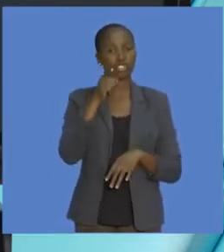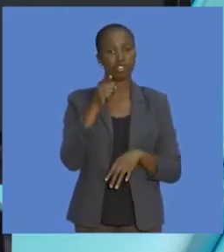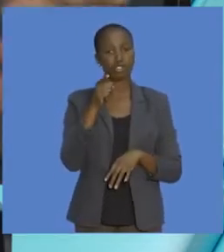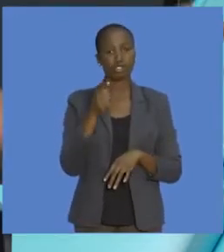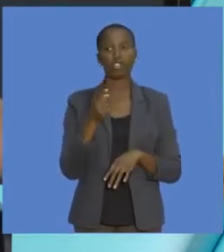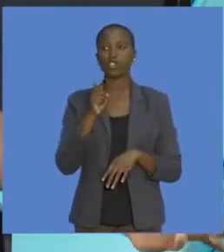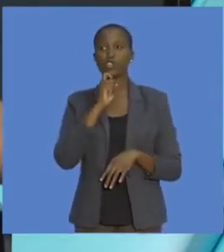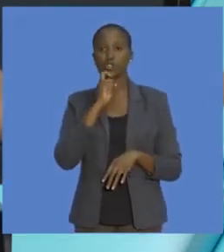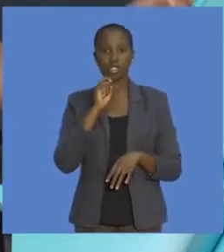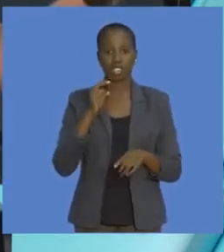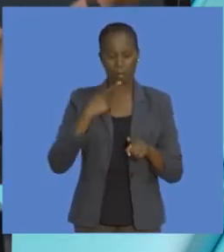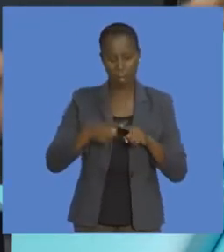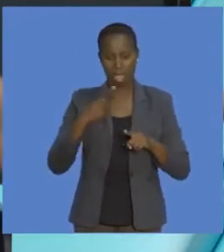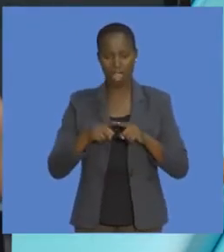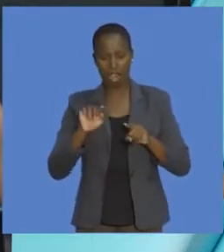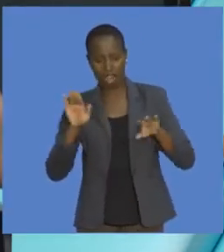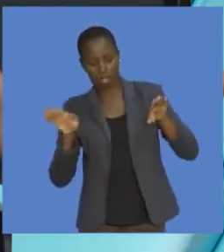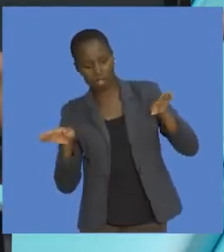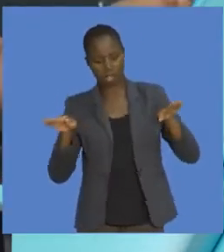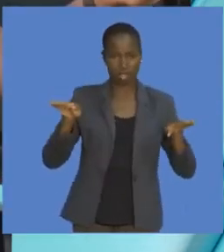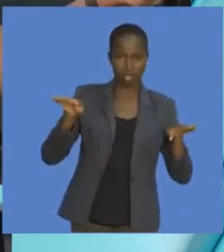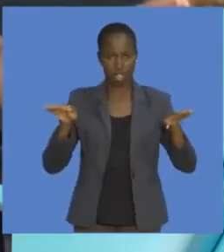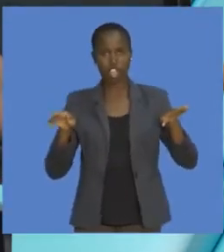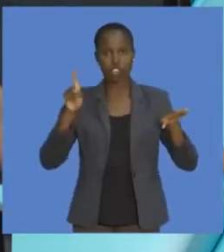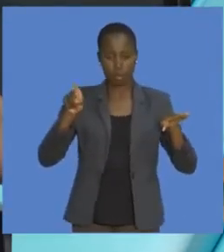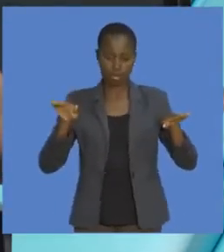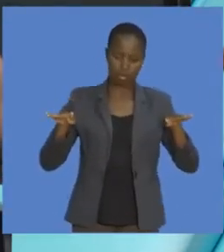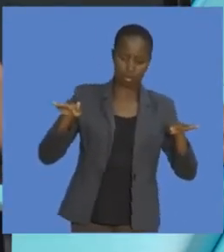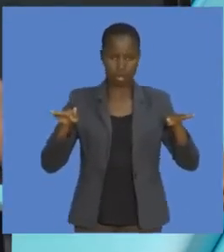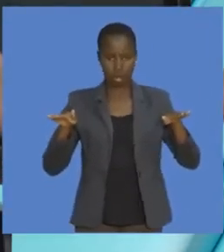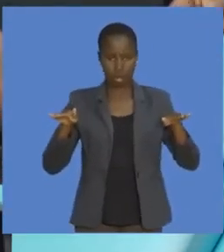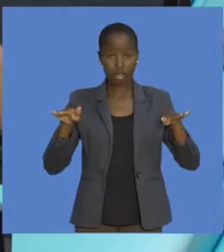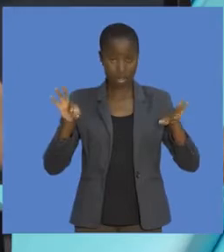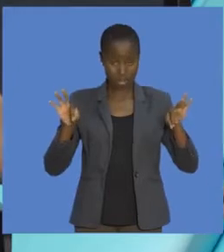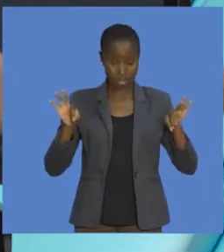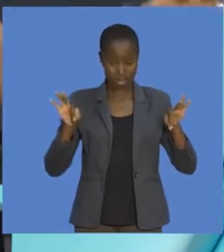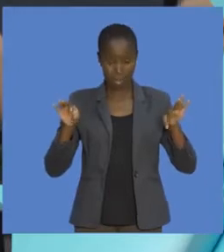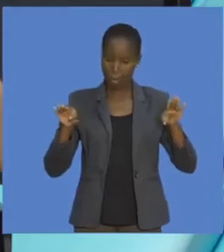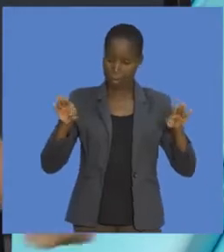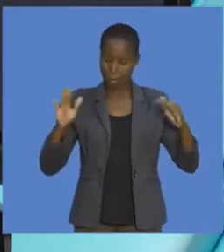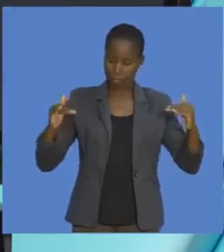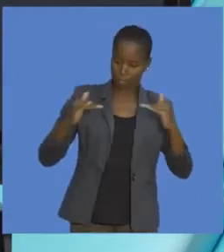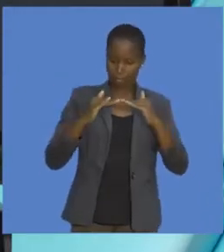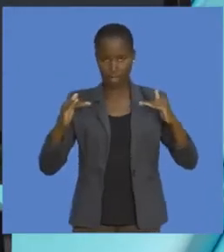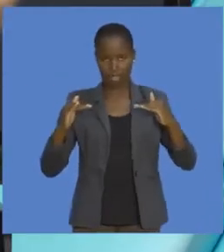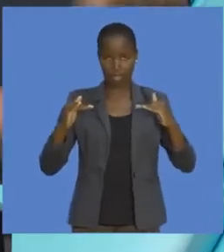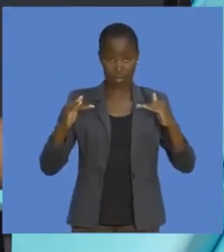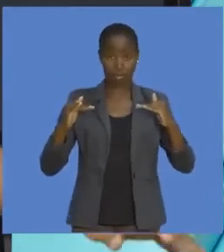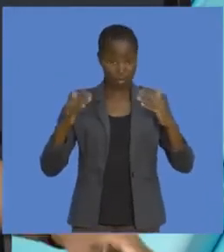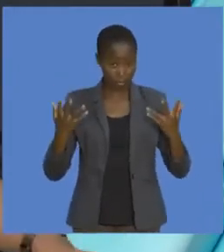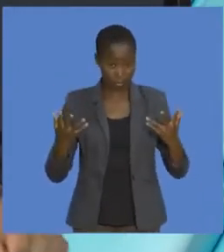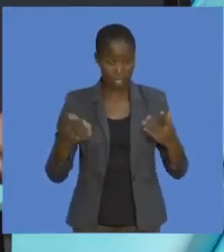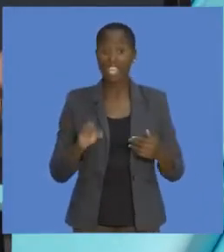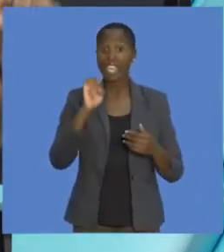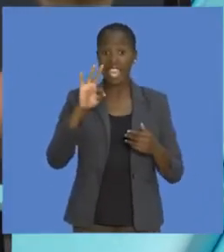seesaw, things eventually need to balance out for individuals to be kind of even on either side. If not, you'll